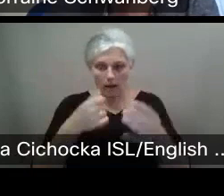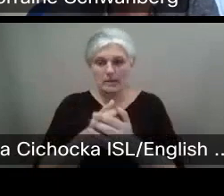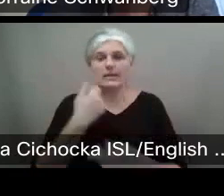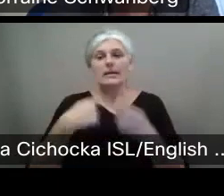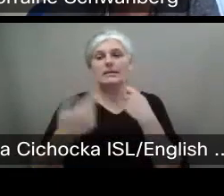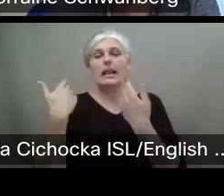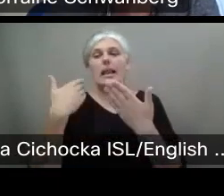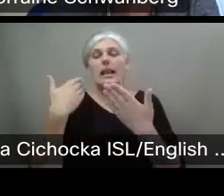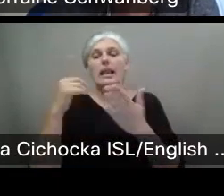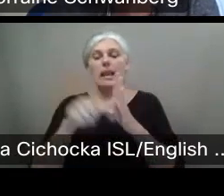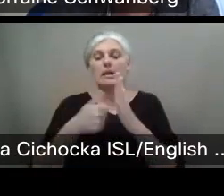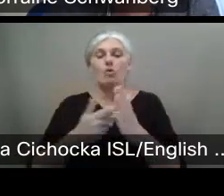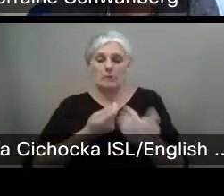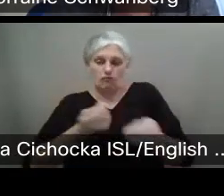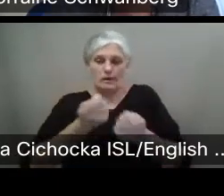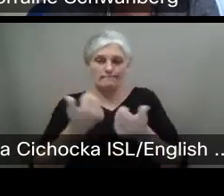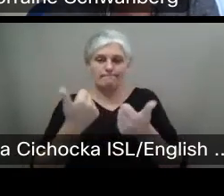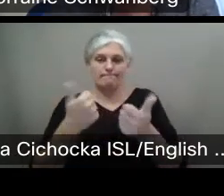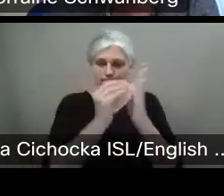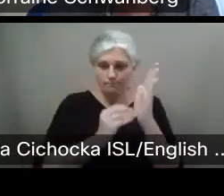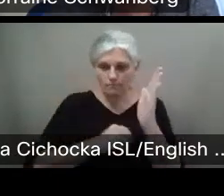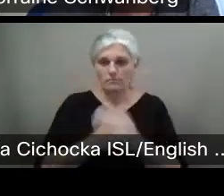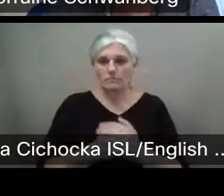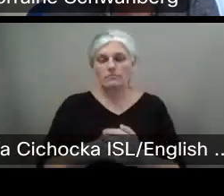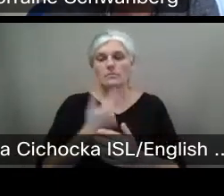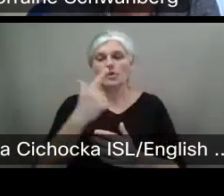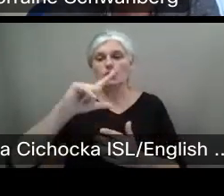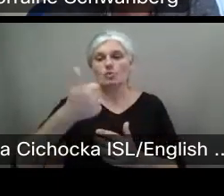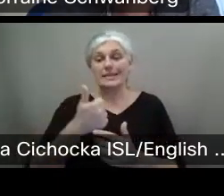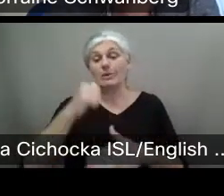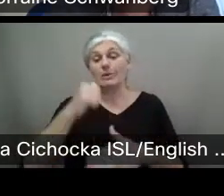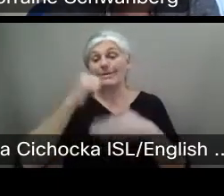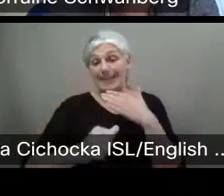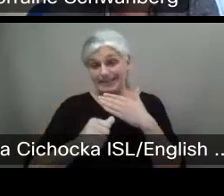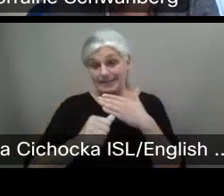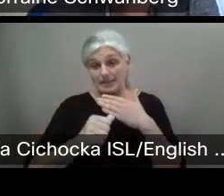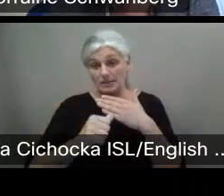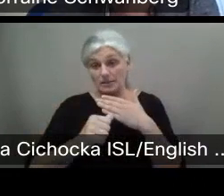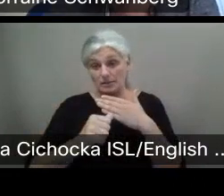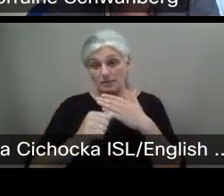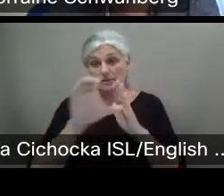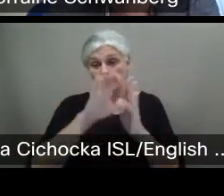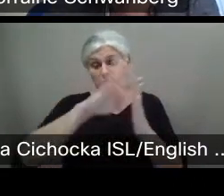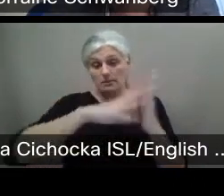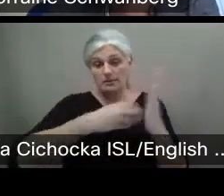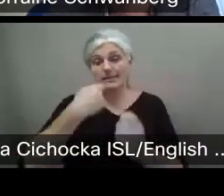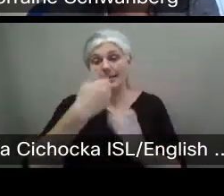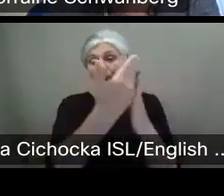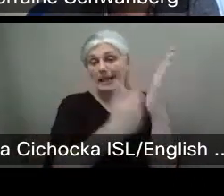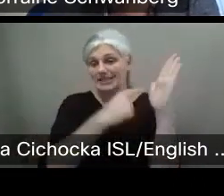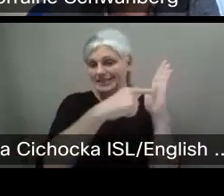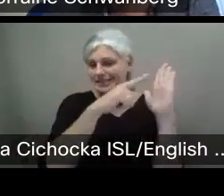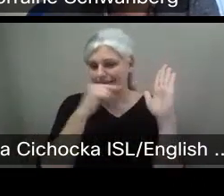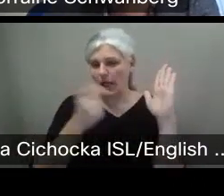of that notification within 21 calendar days. And again, the legislation outlines what information we need